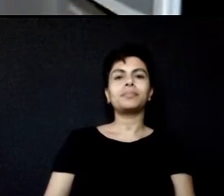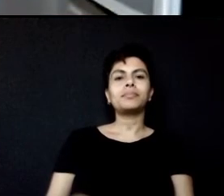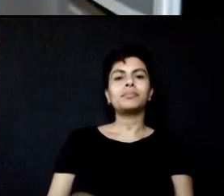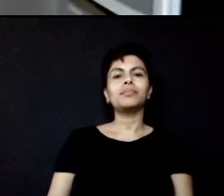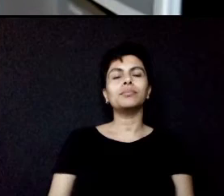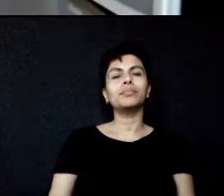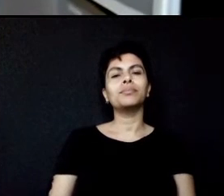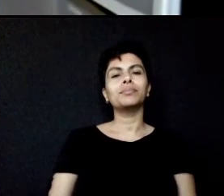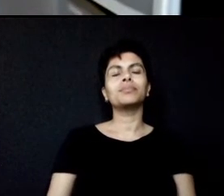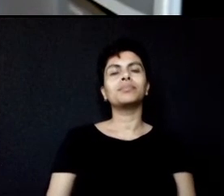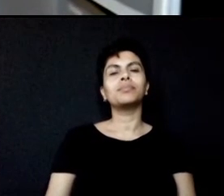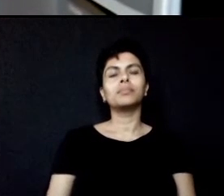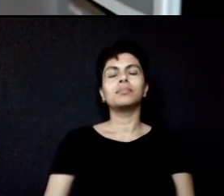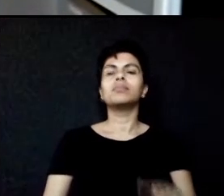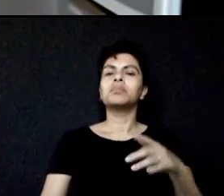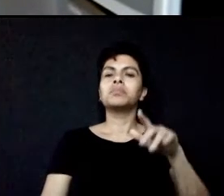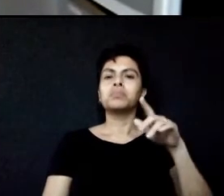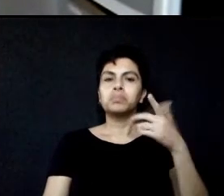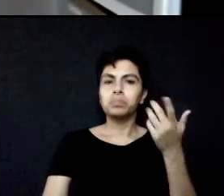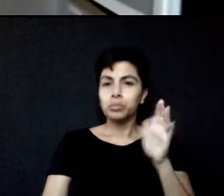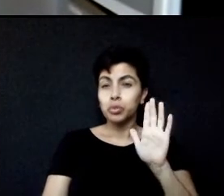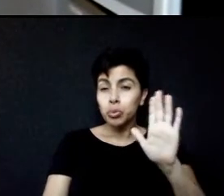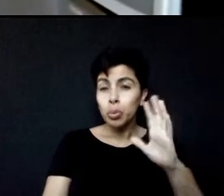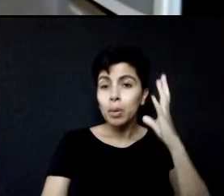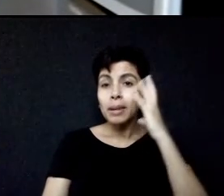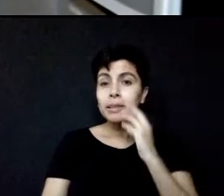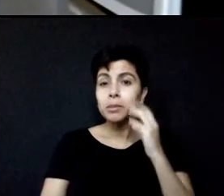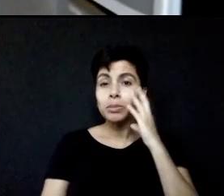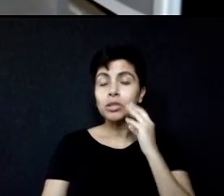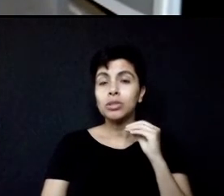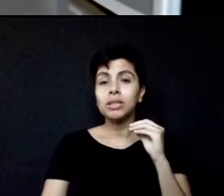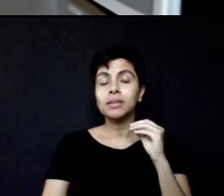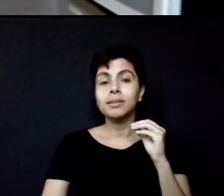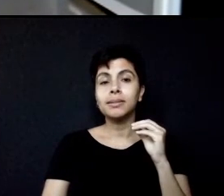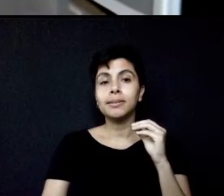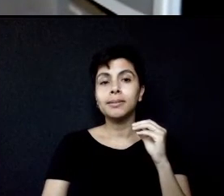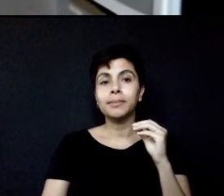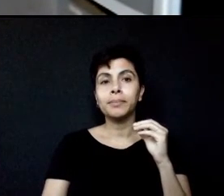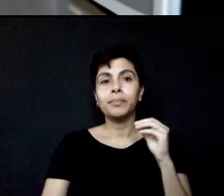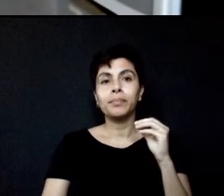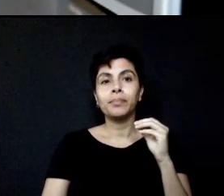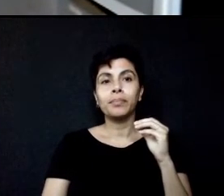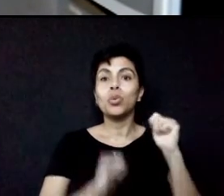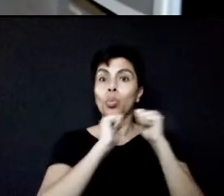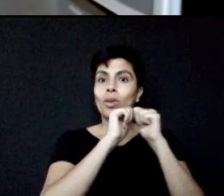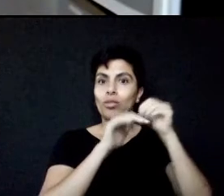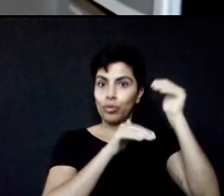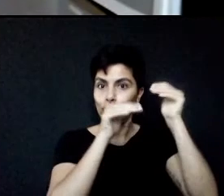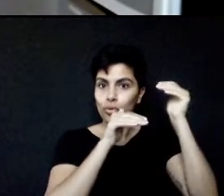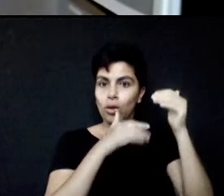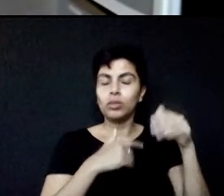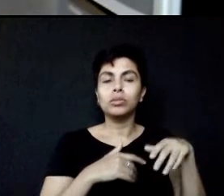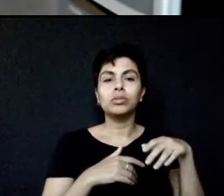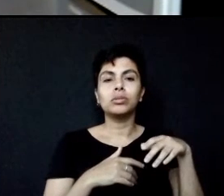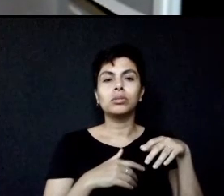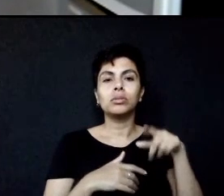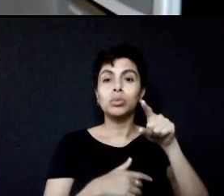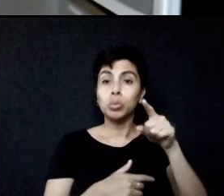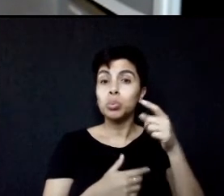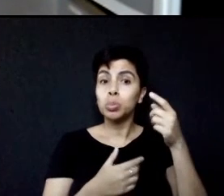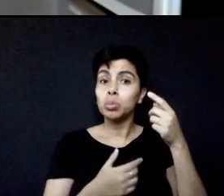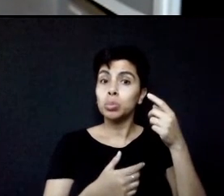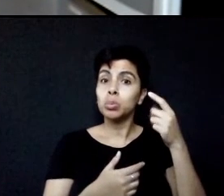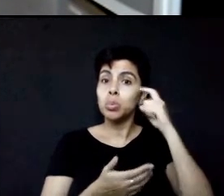That's great. I was also wondering if it's been your experience with the adults that are there. Do you